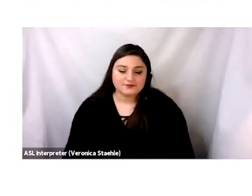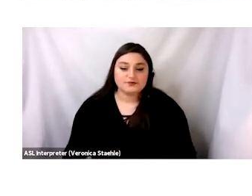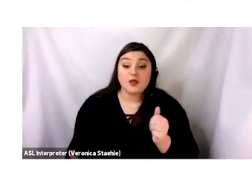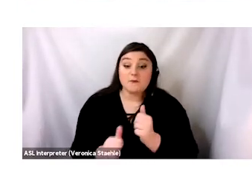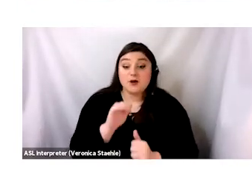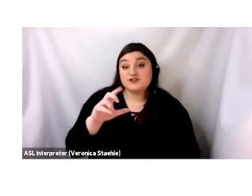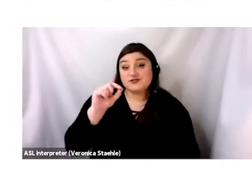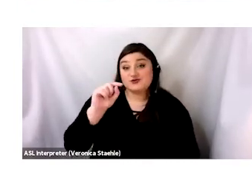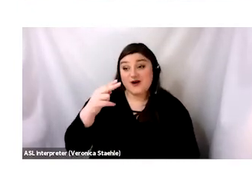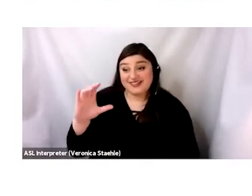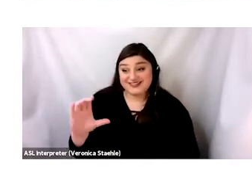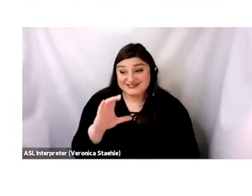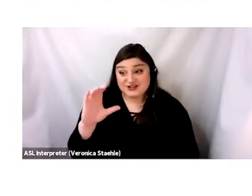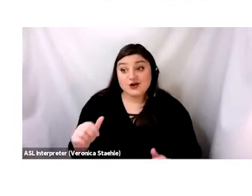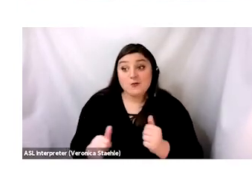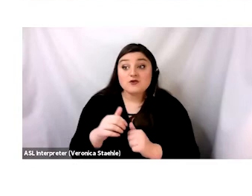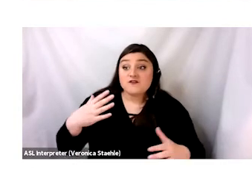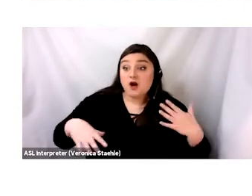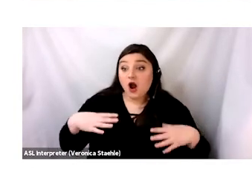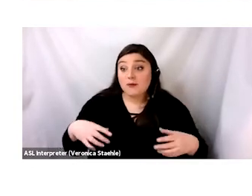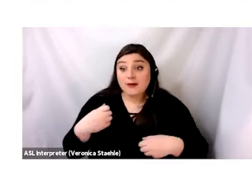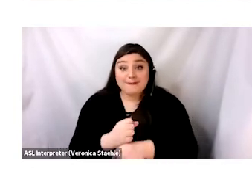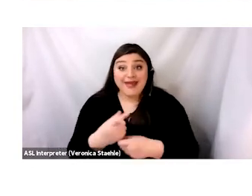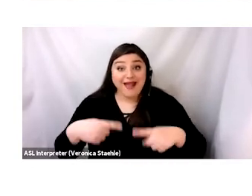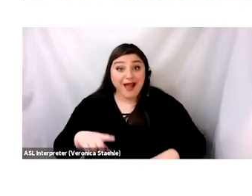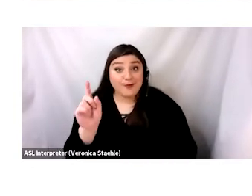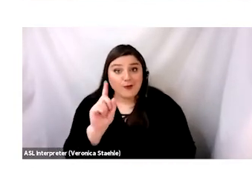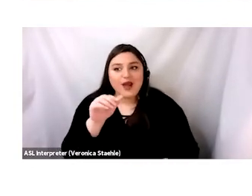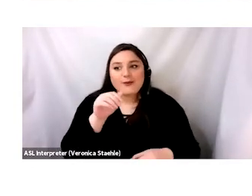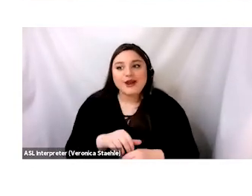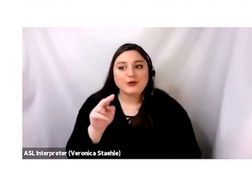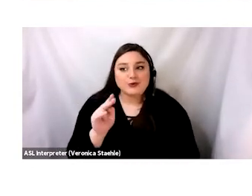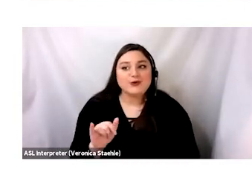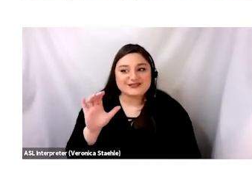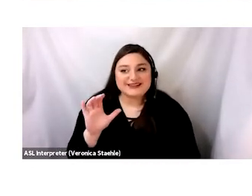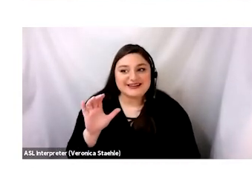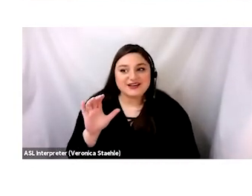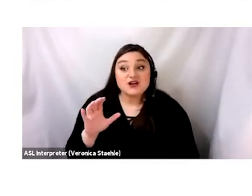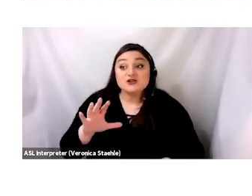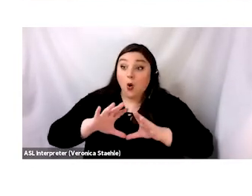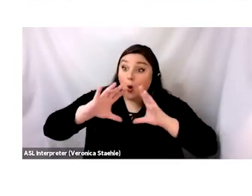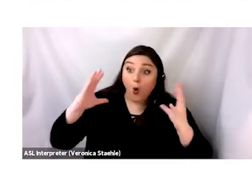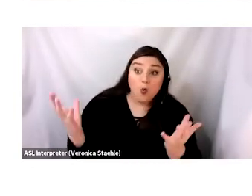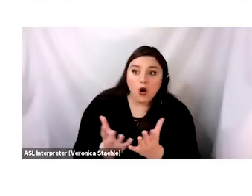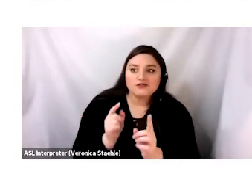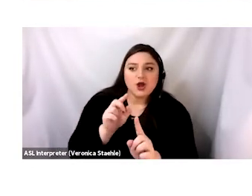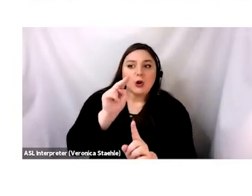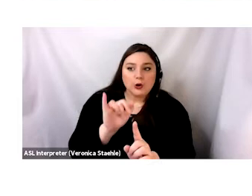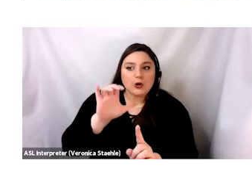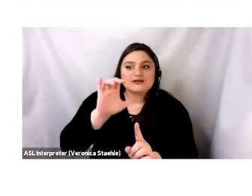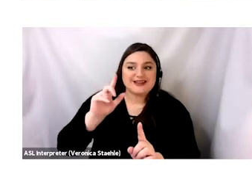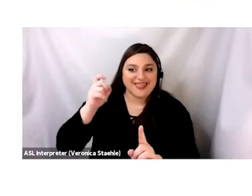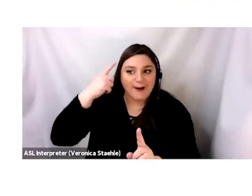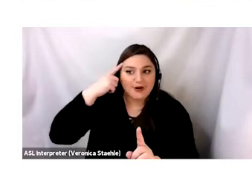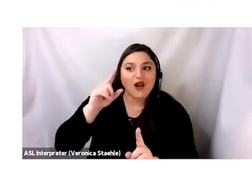York, stemming from cotton factories, which made New York City a fashion capital of the world. And with more cotton being produced, we've seen a